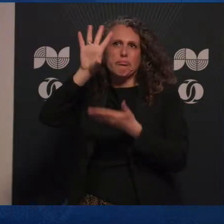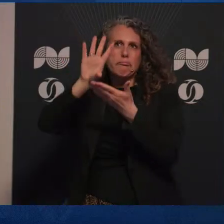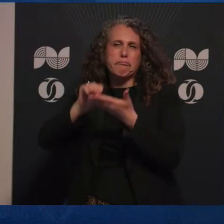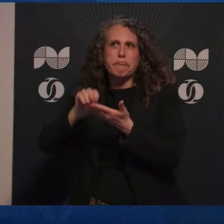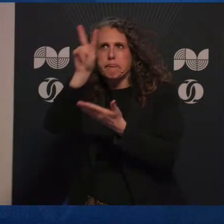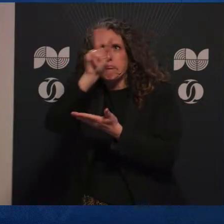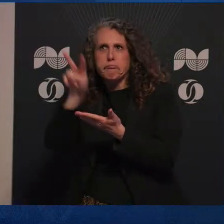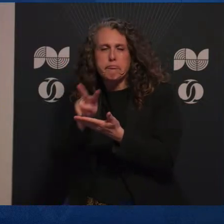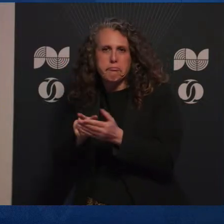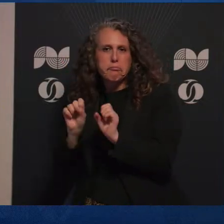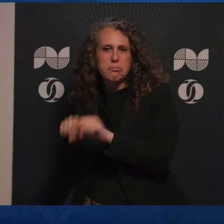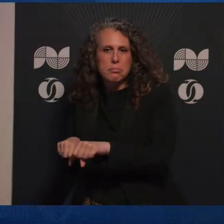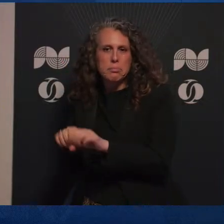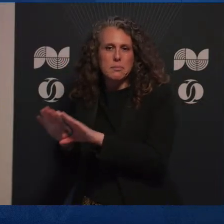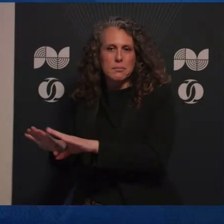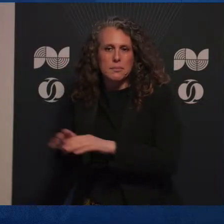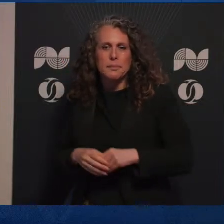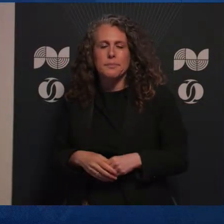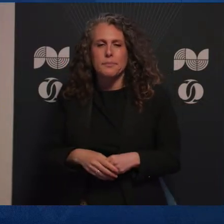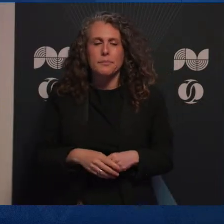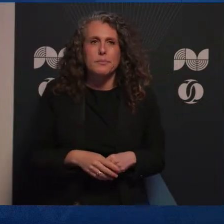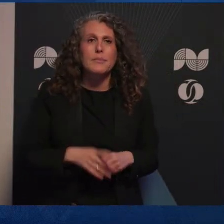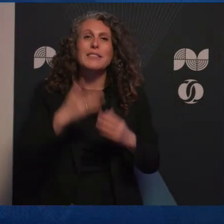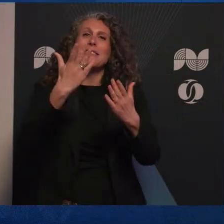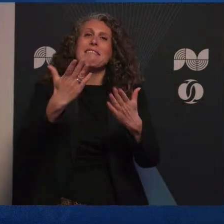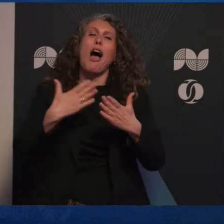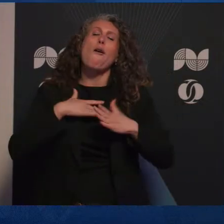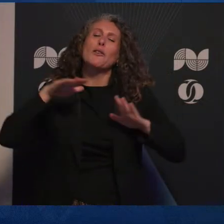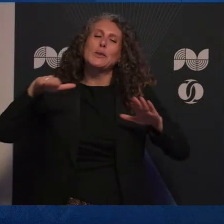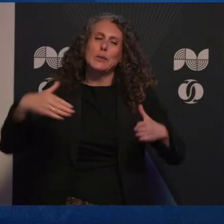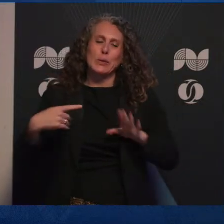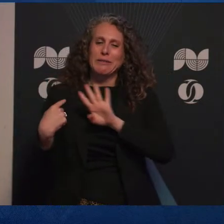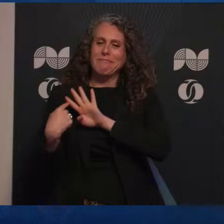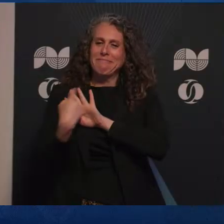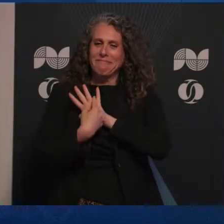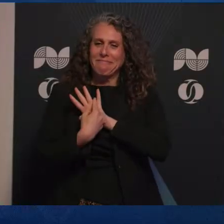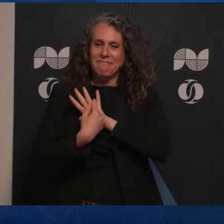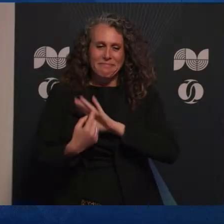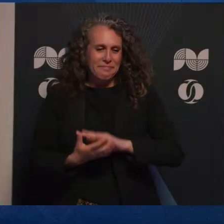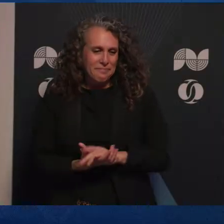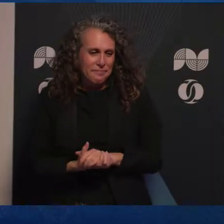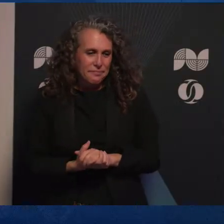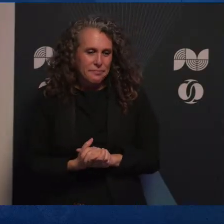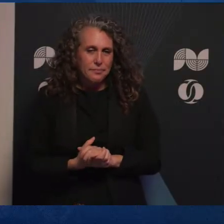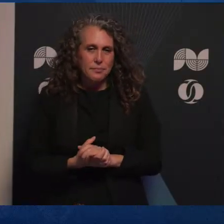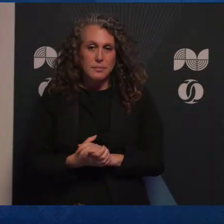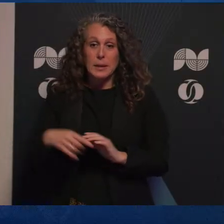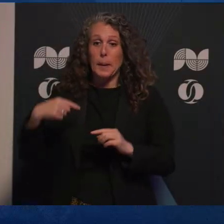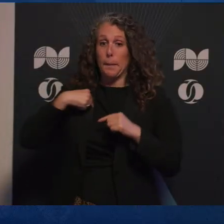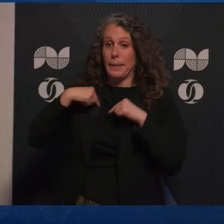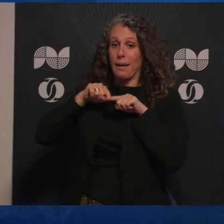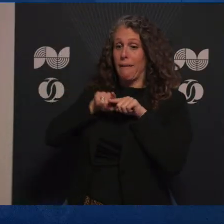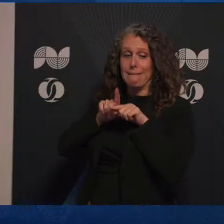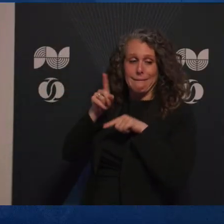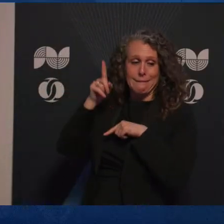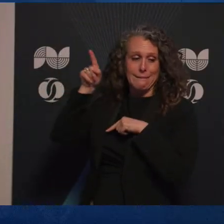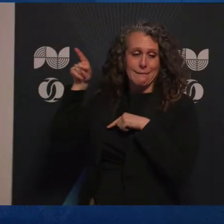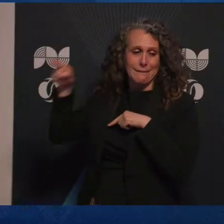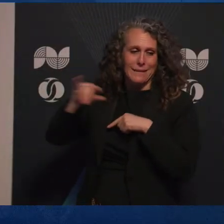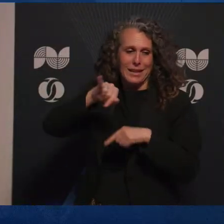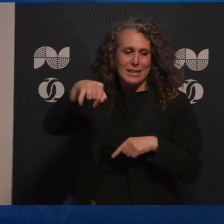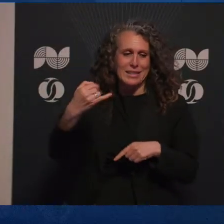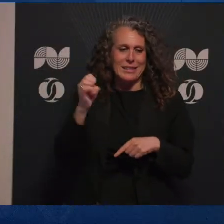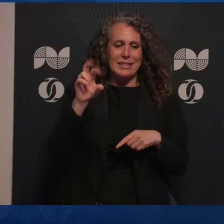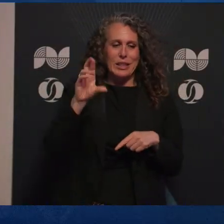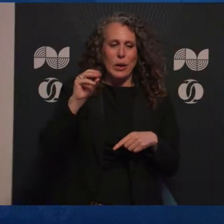conversation, and I'll introduce the really great panel we've got here today. So furthest away from me, Jeremy Zettelmeier, who's director